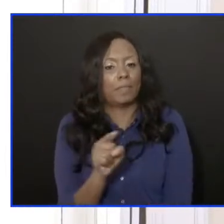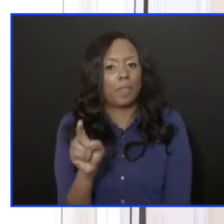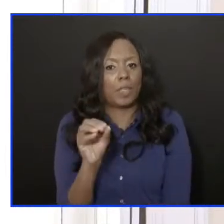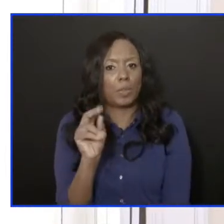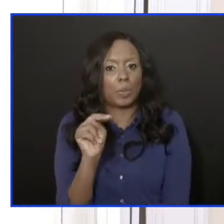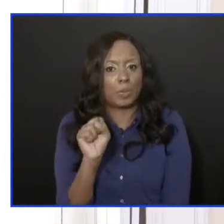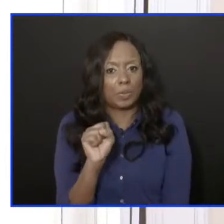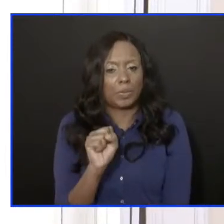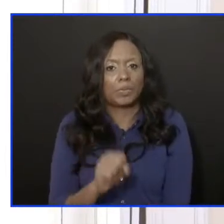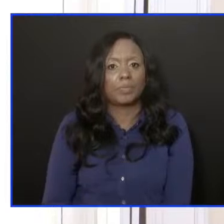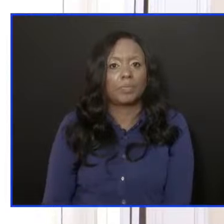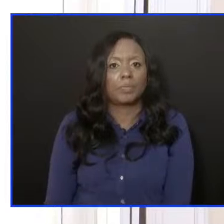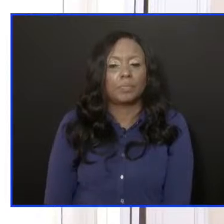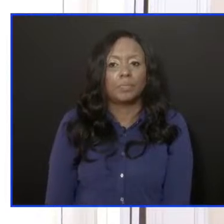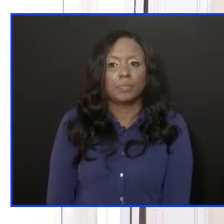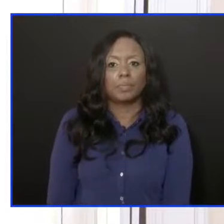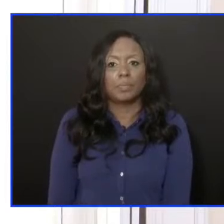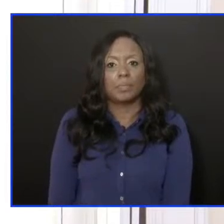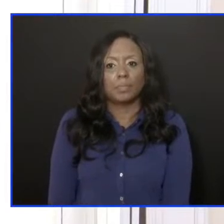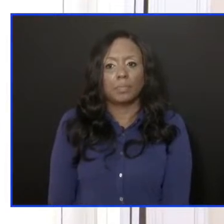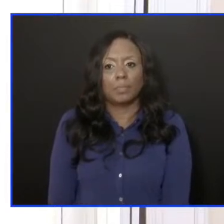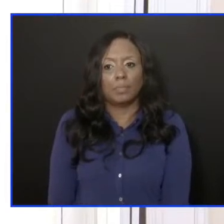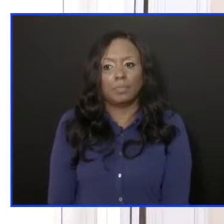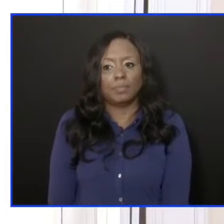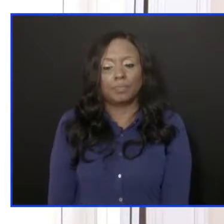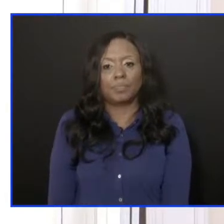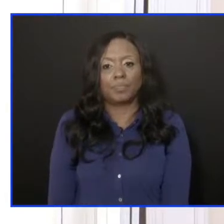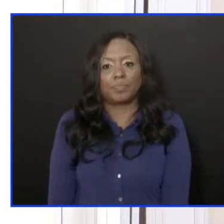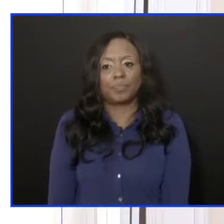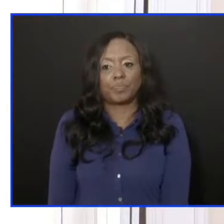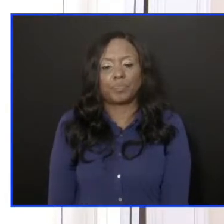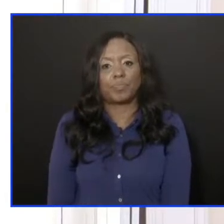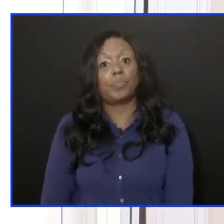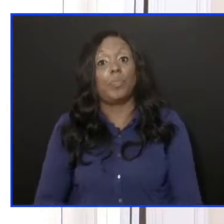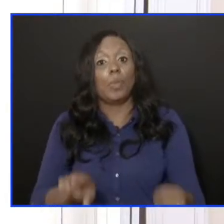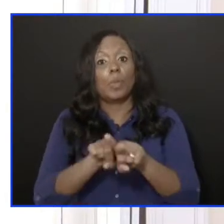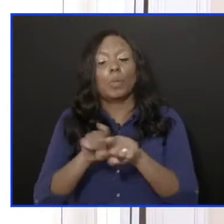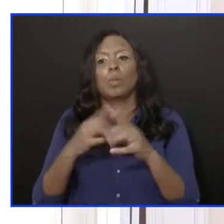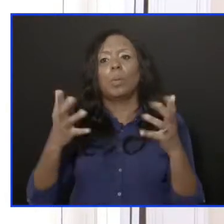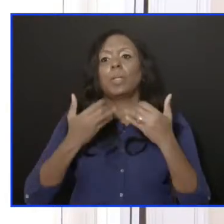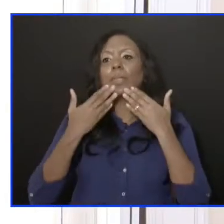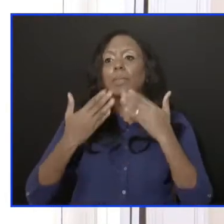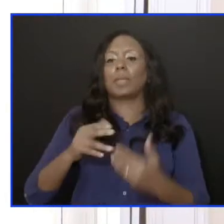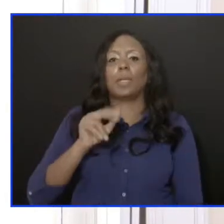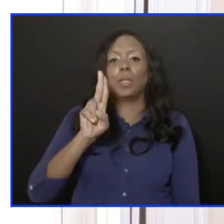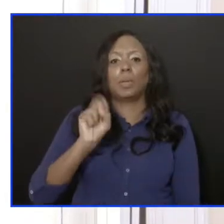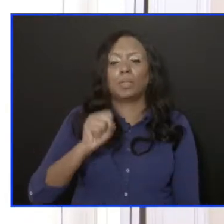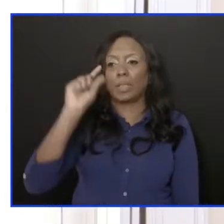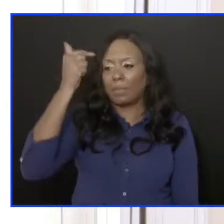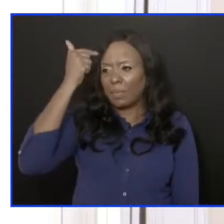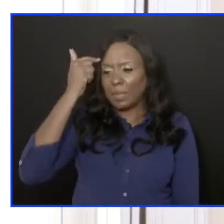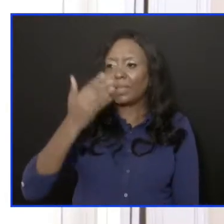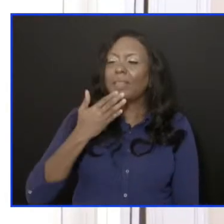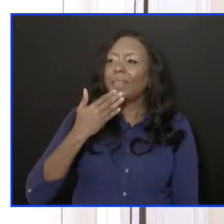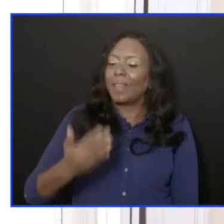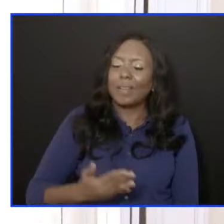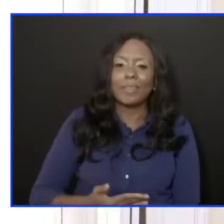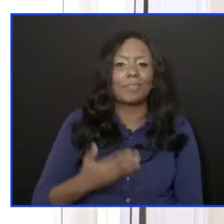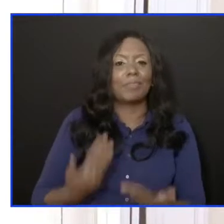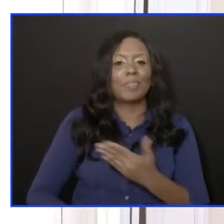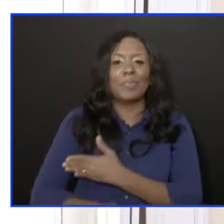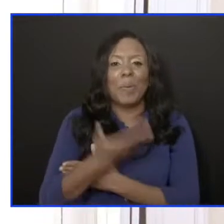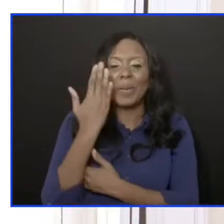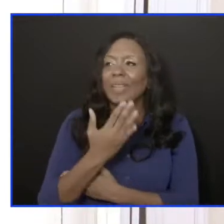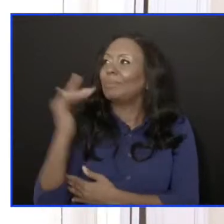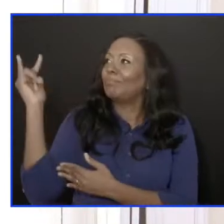I also want to say to the United States government, thank you very much for the donations which we received this morning yet